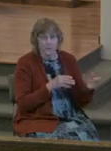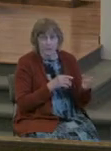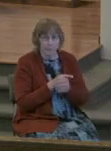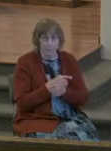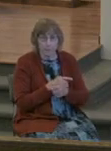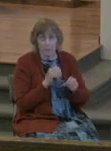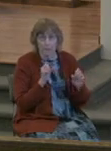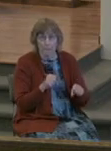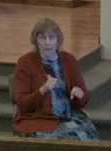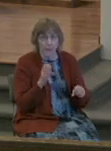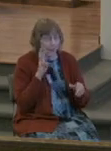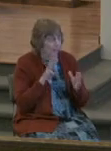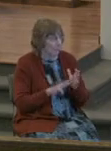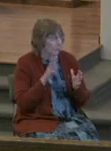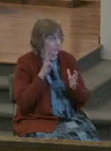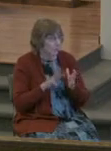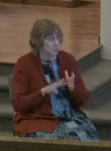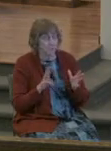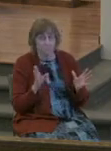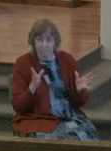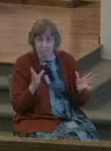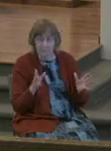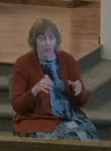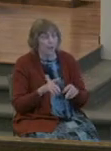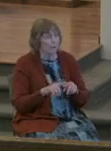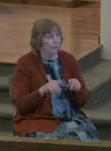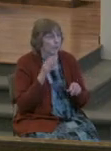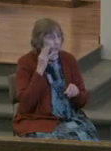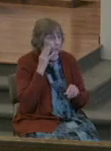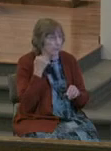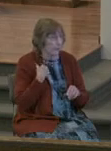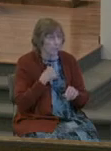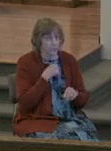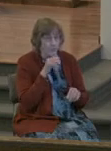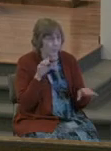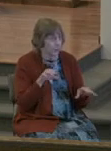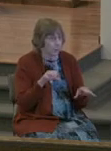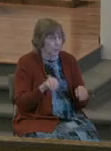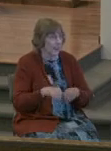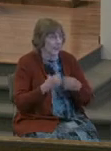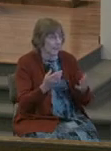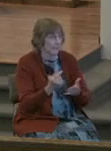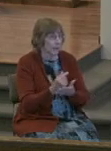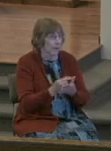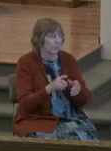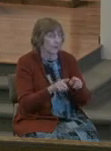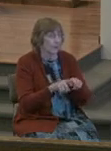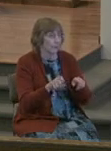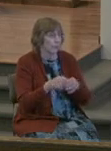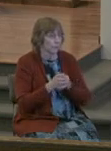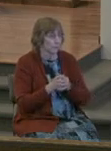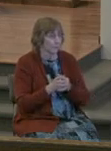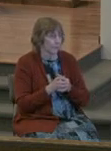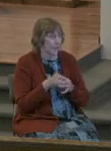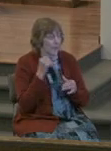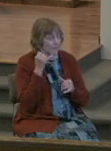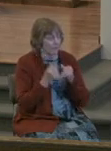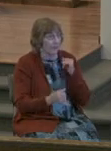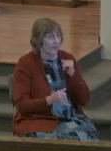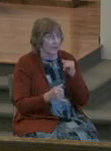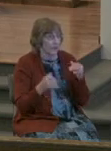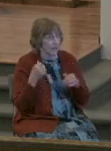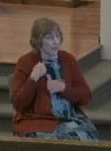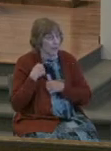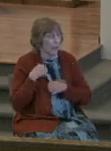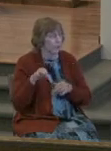at soul winning, I don't know. But we know that we're not getting the gospel out like we should. But then finally is that warrior